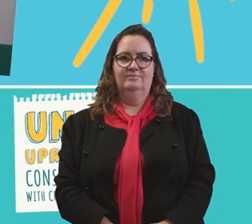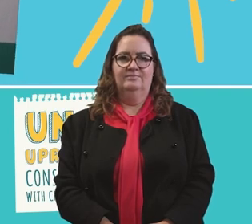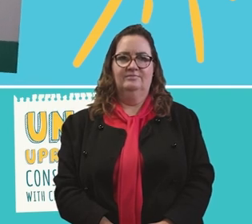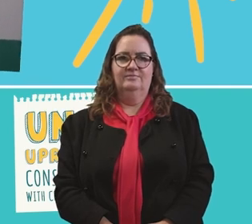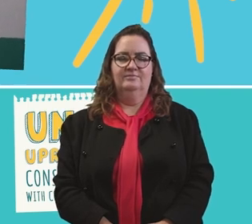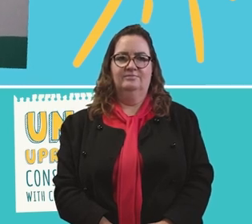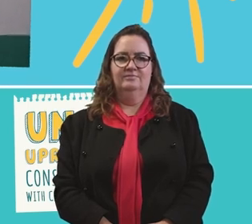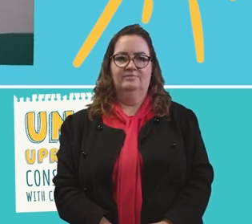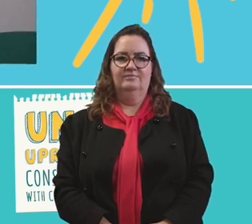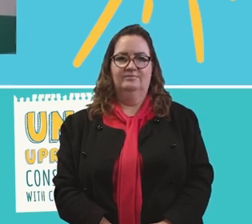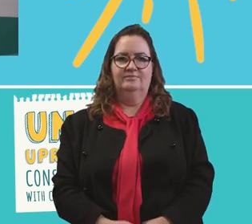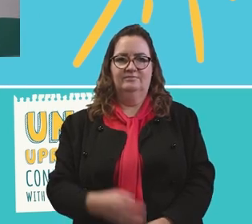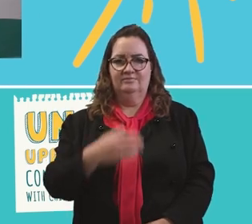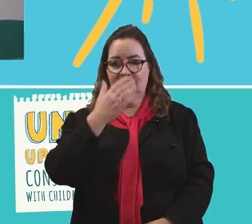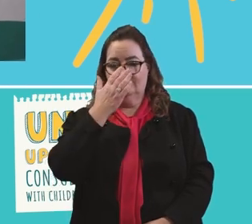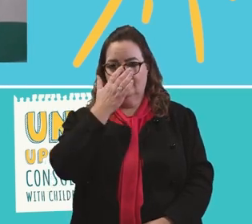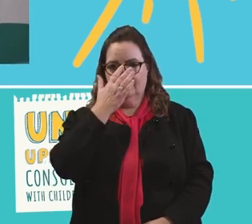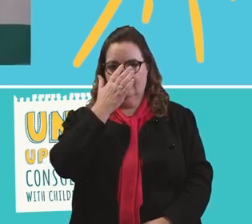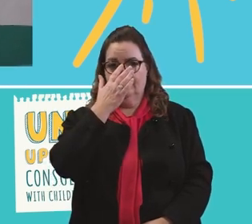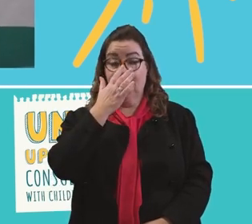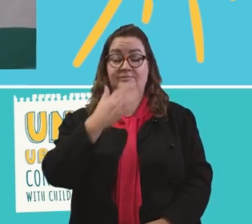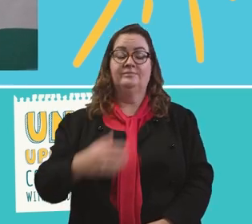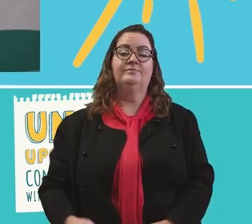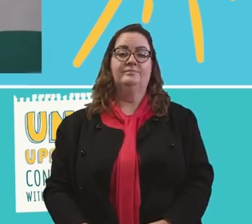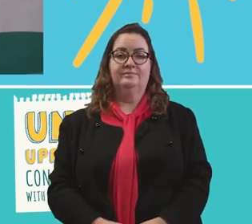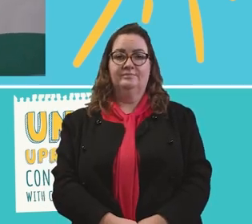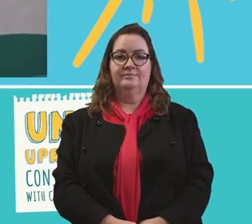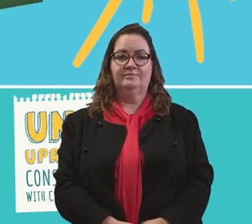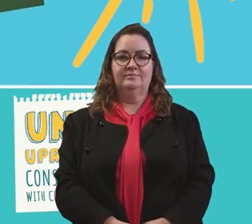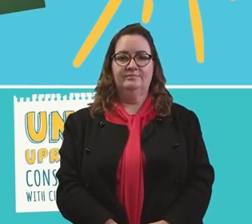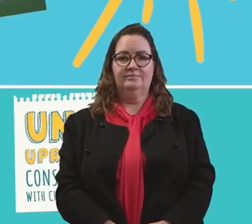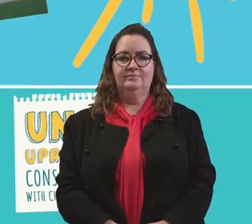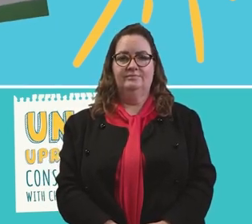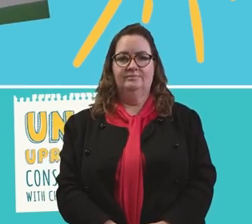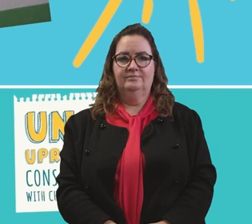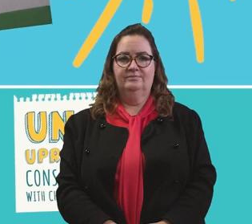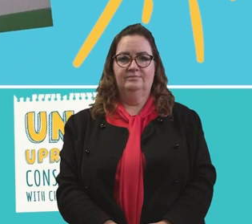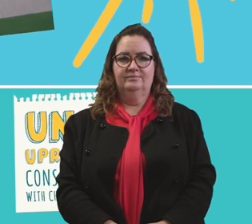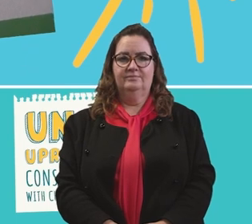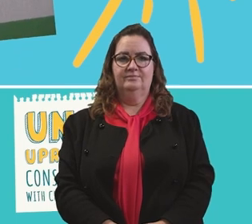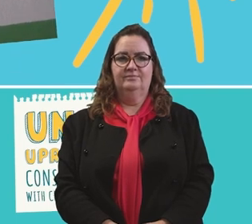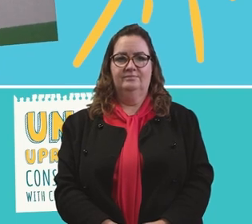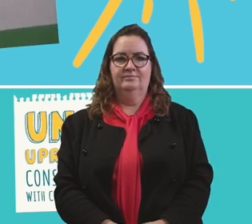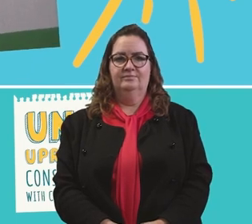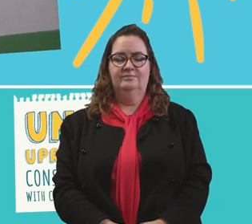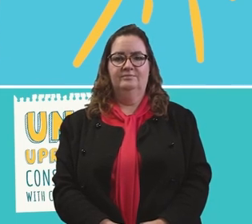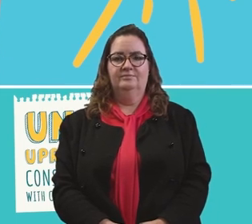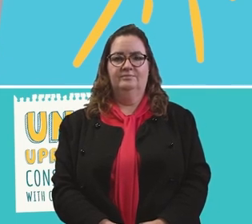Thank you.